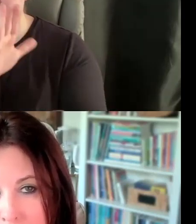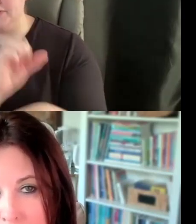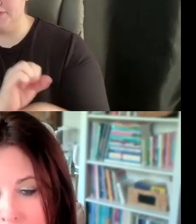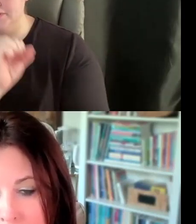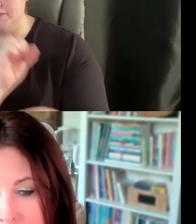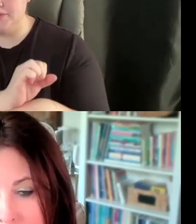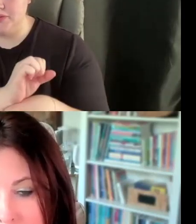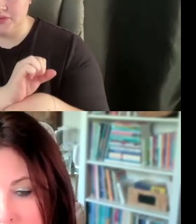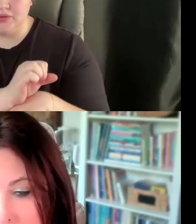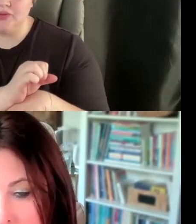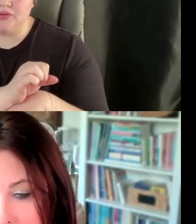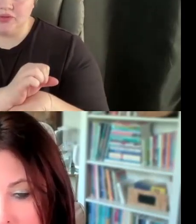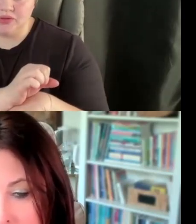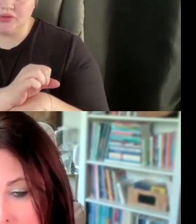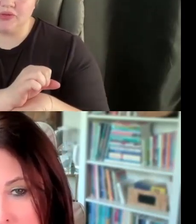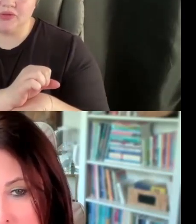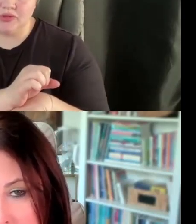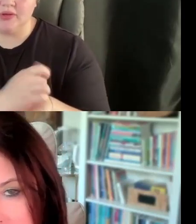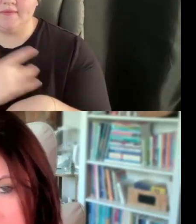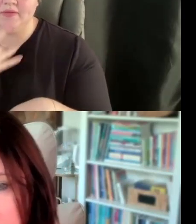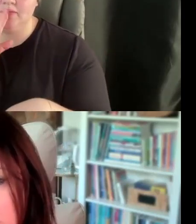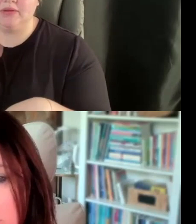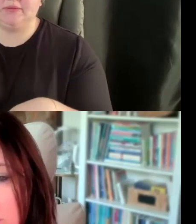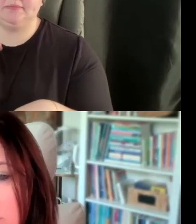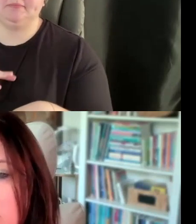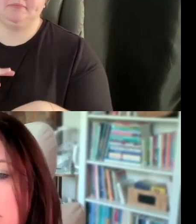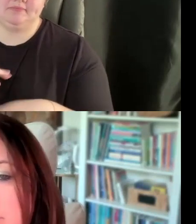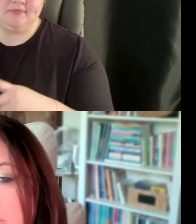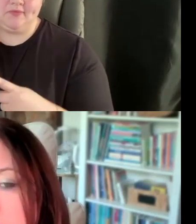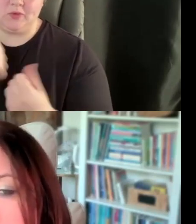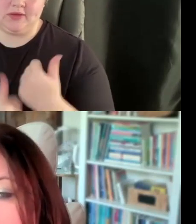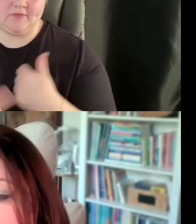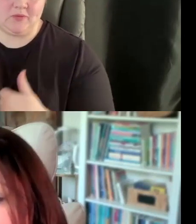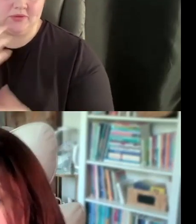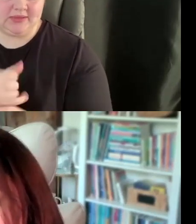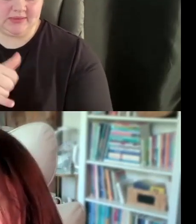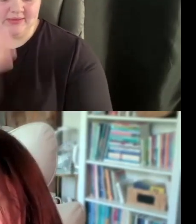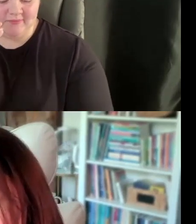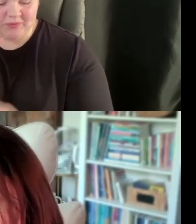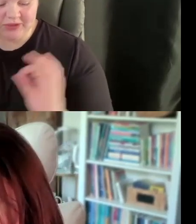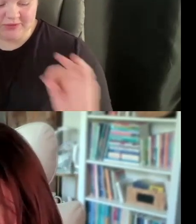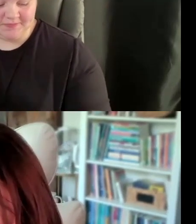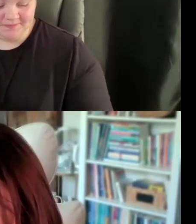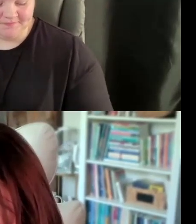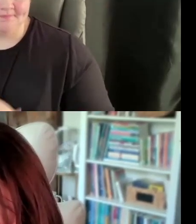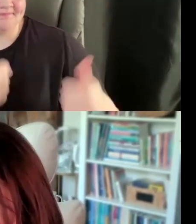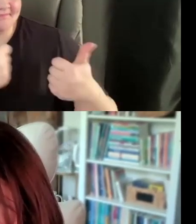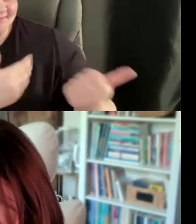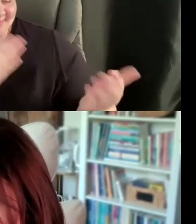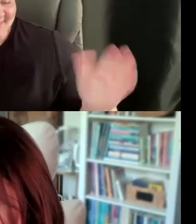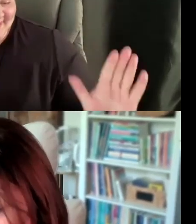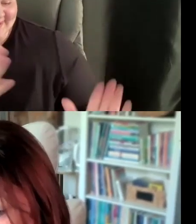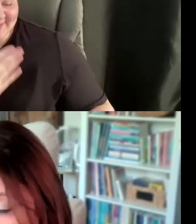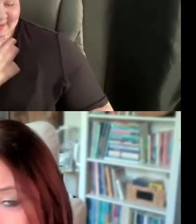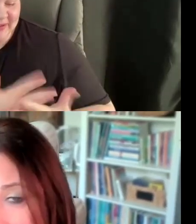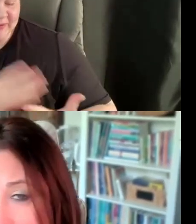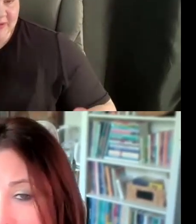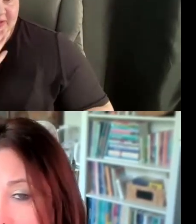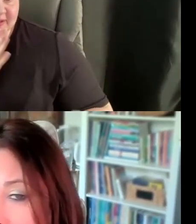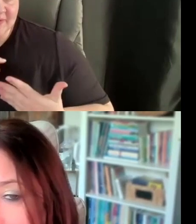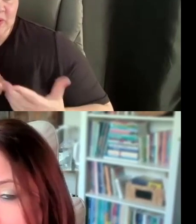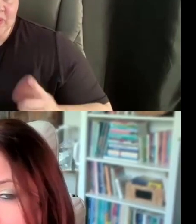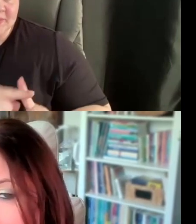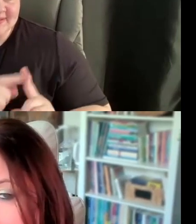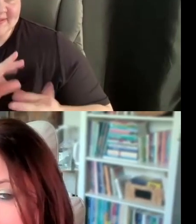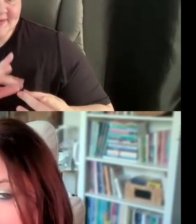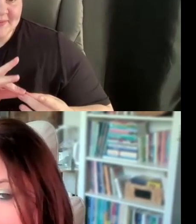And I think it was a real asset for everyone to get that information today. So thank you. Awesome. Thank you so much. And thank you for the positive comments in the chat